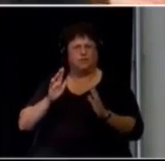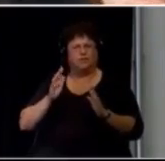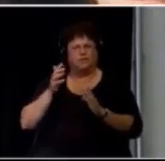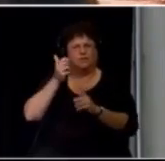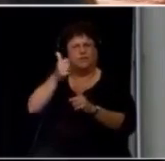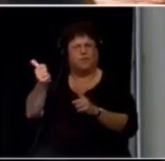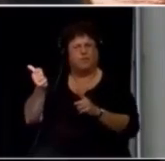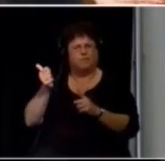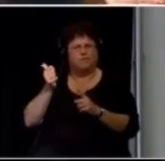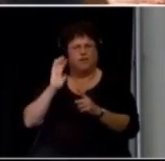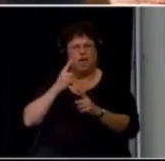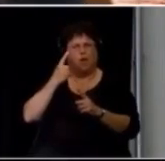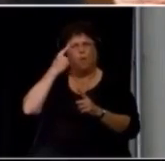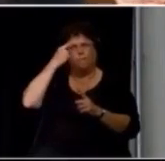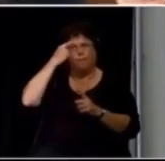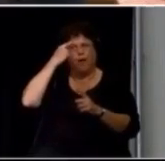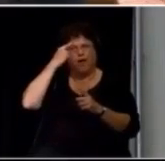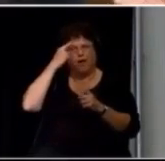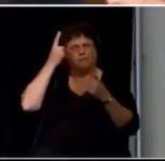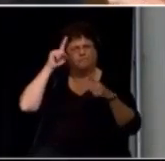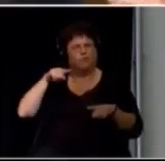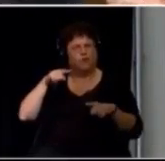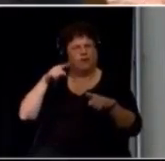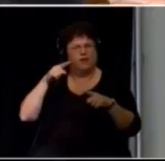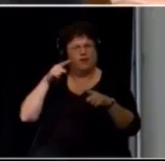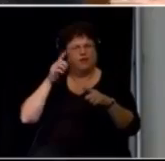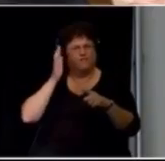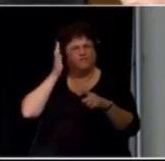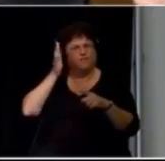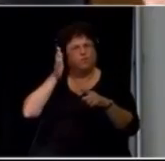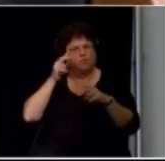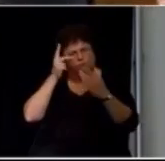are. That's what our mindset is. And so,